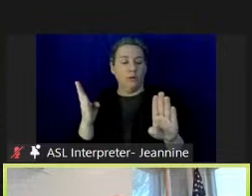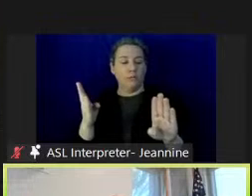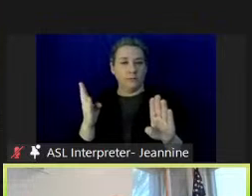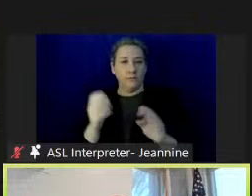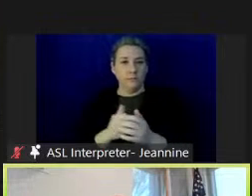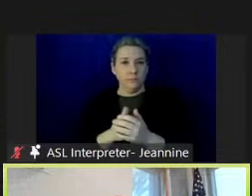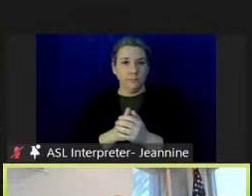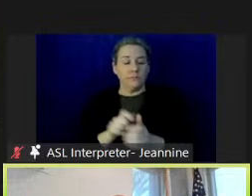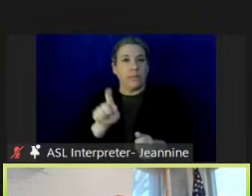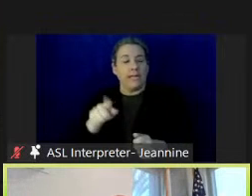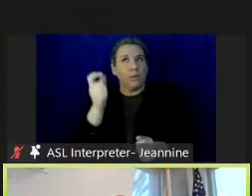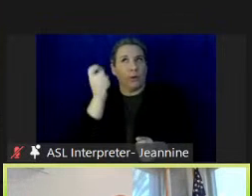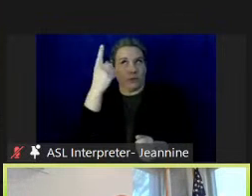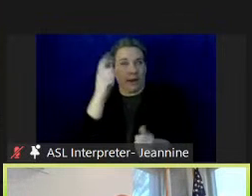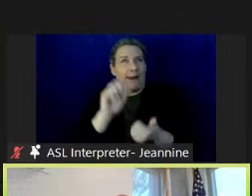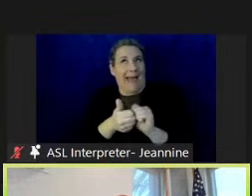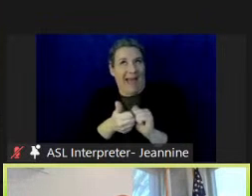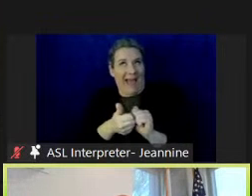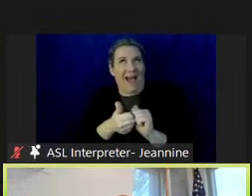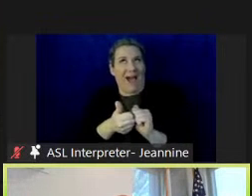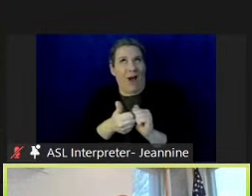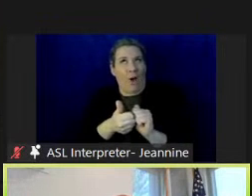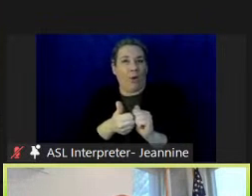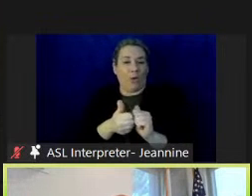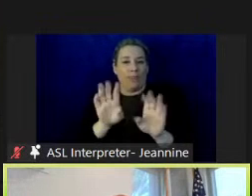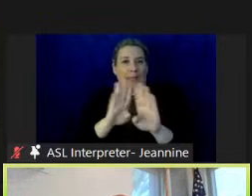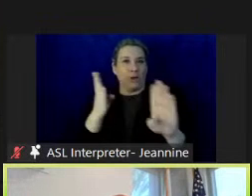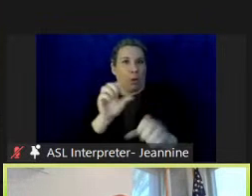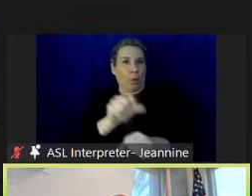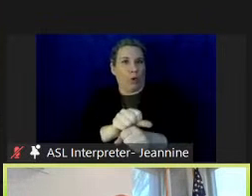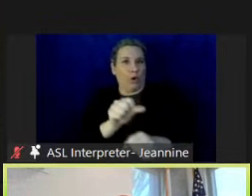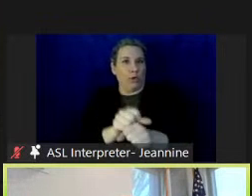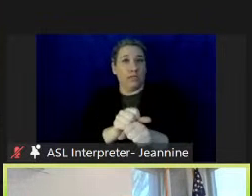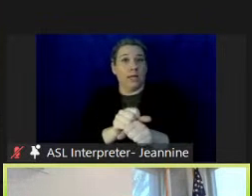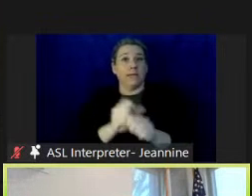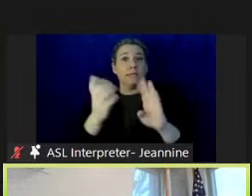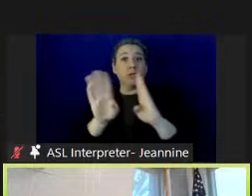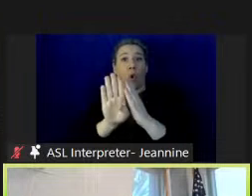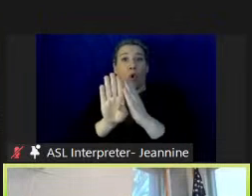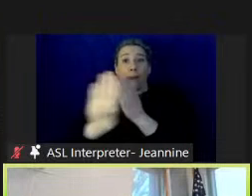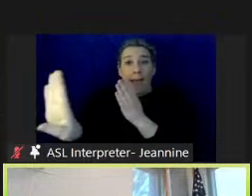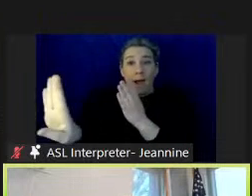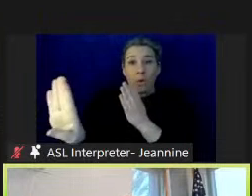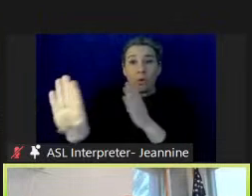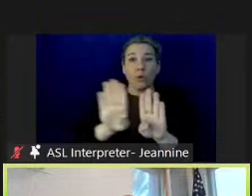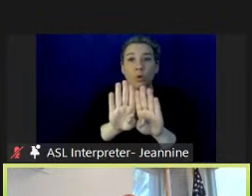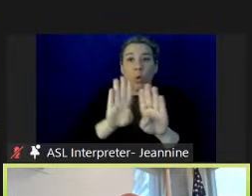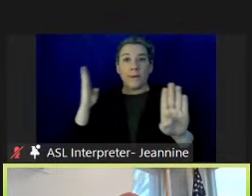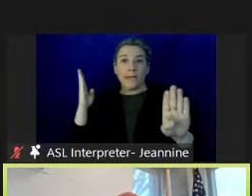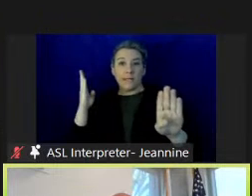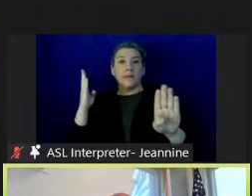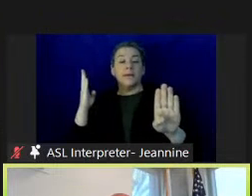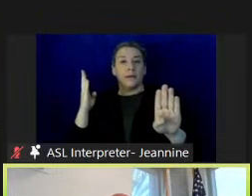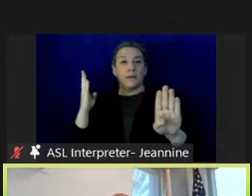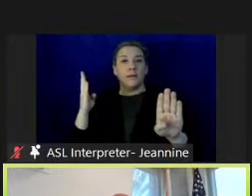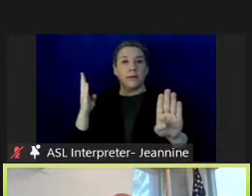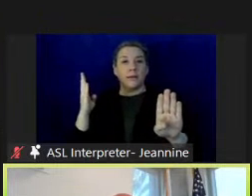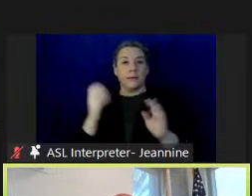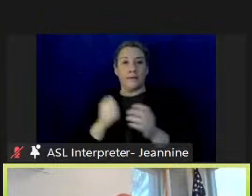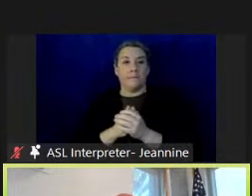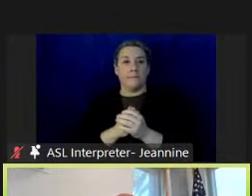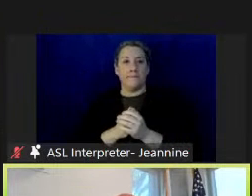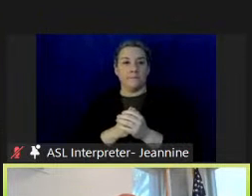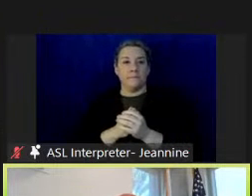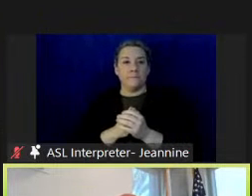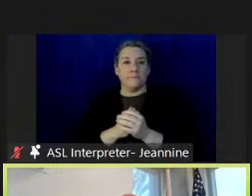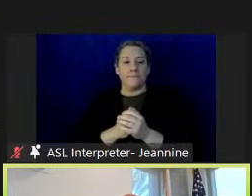to understand how that door functions, meaning does my door open away from me or does my door open inward towards me? Let's pick on the outward